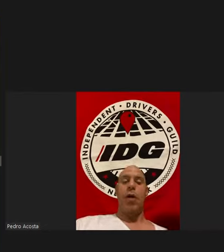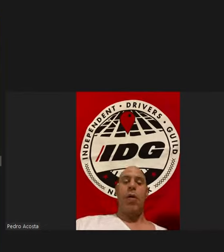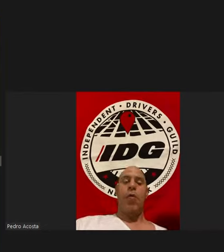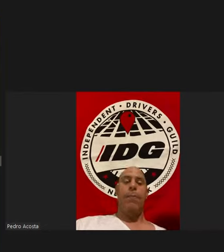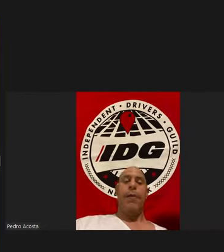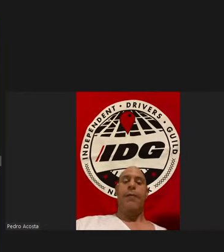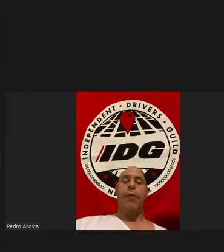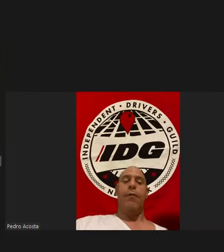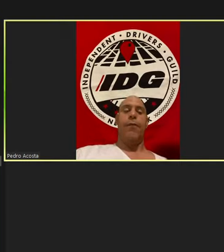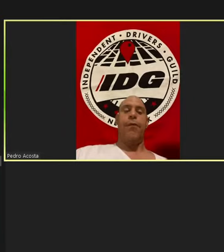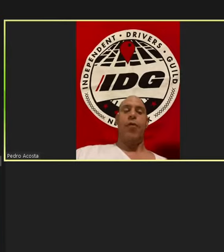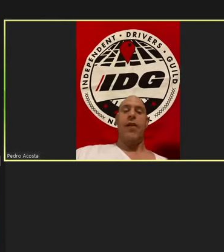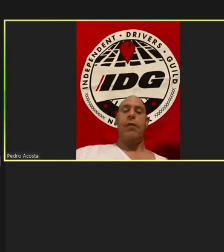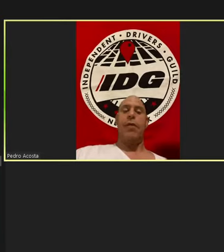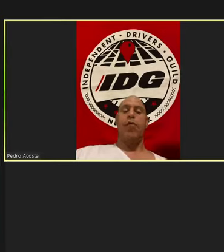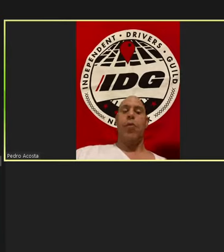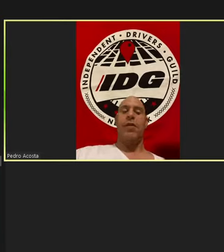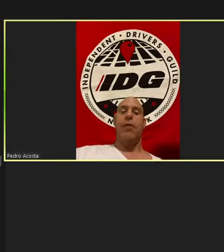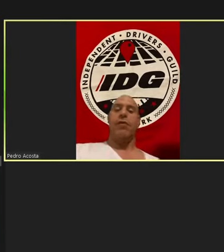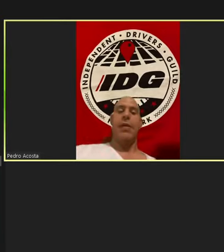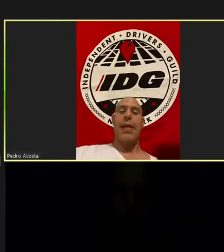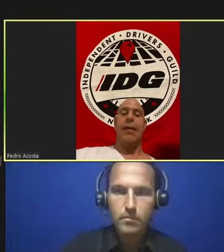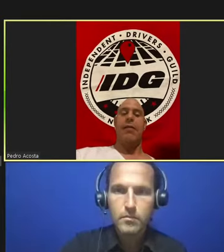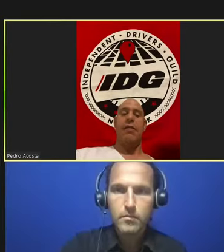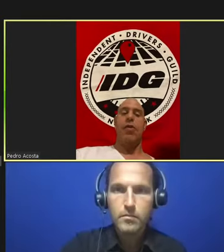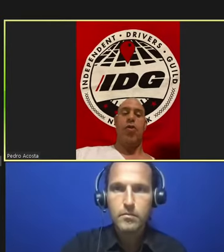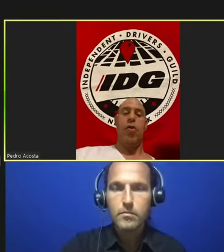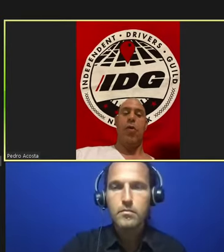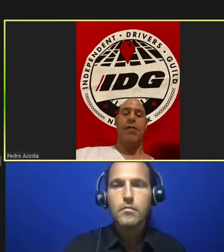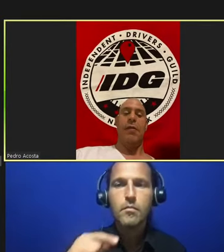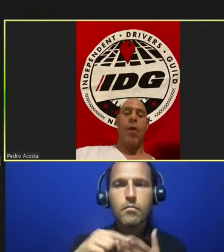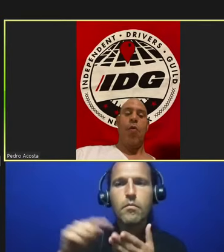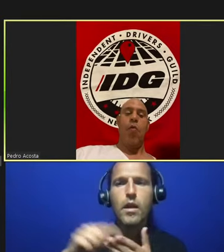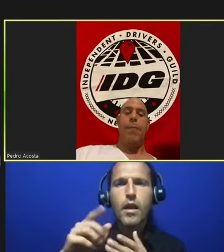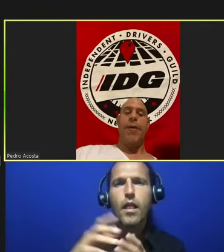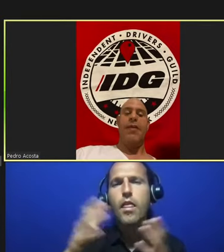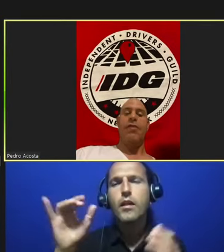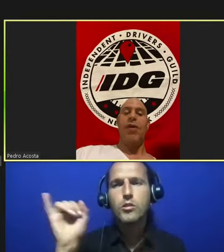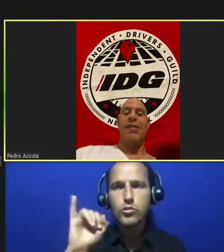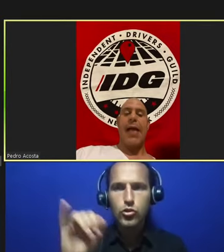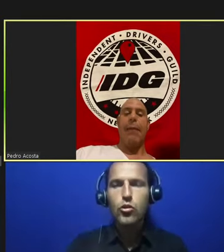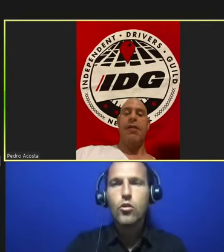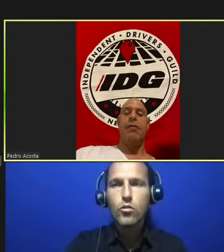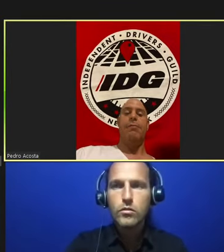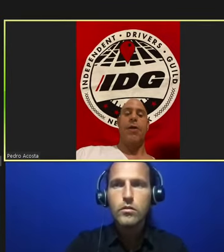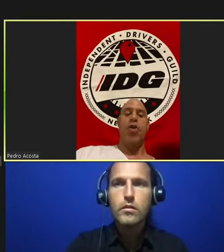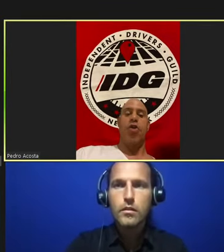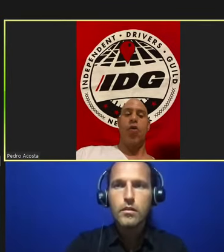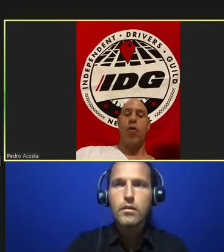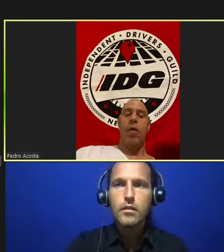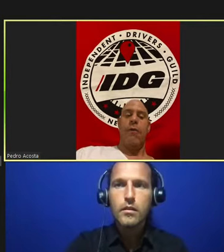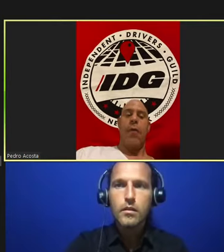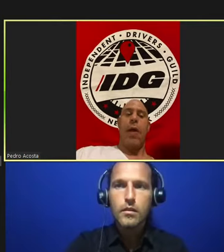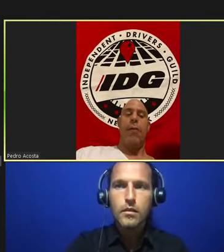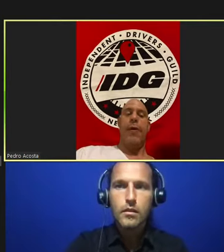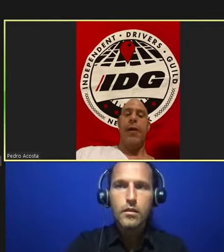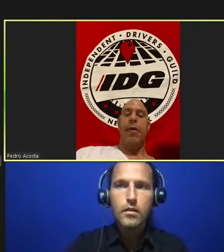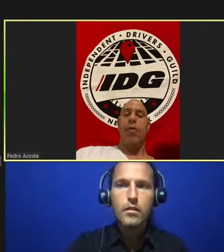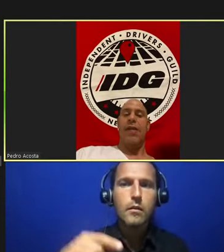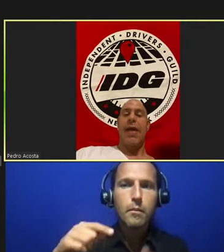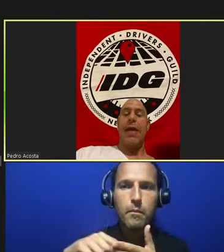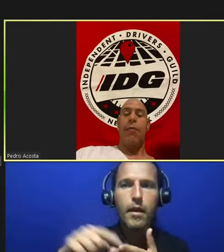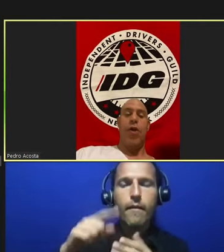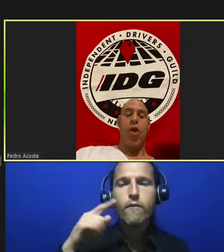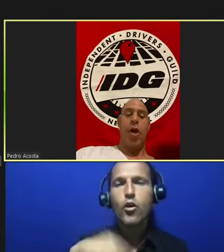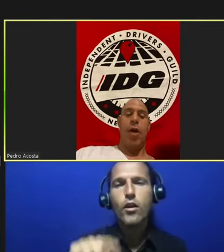year. We pay from $4,000 to $8,000 insurance. We pay 3 times inspection for our